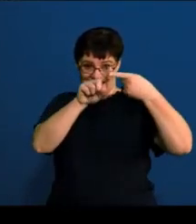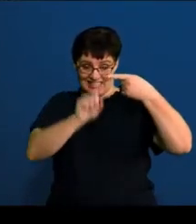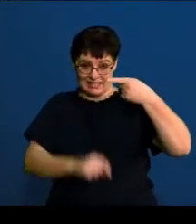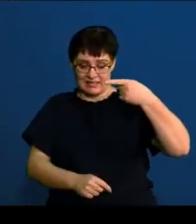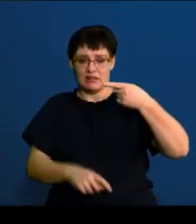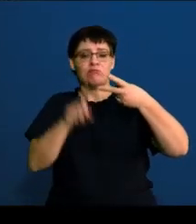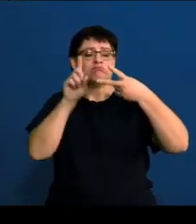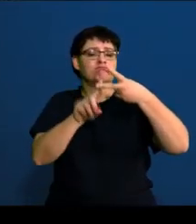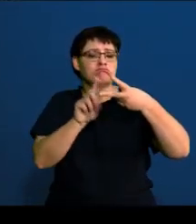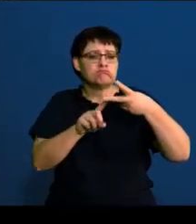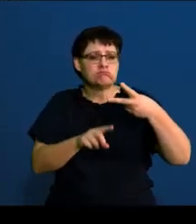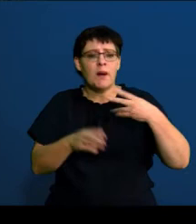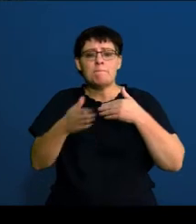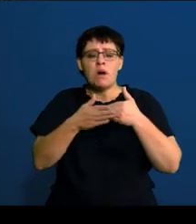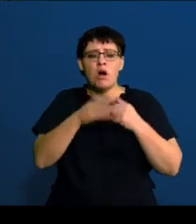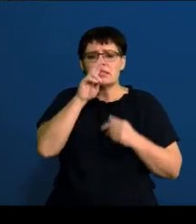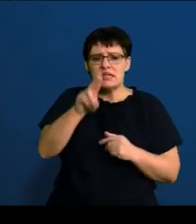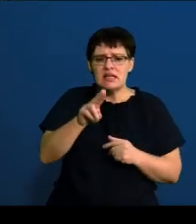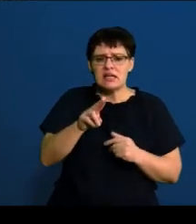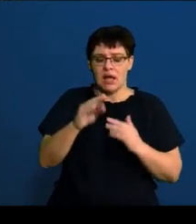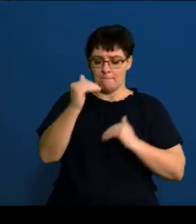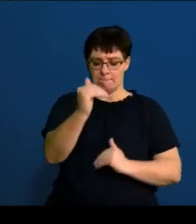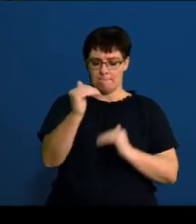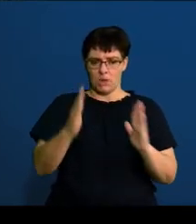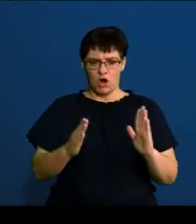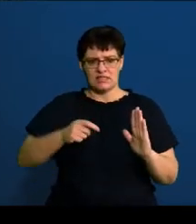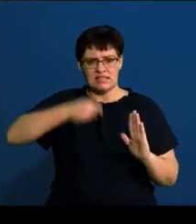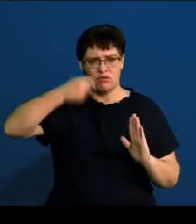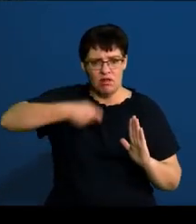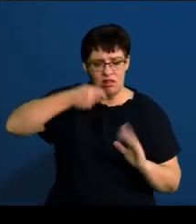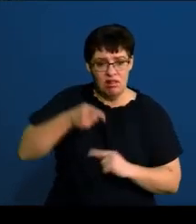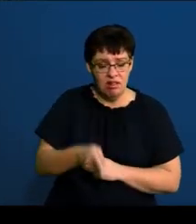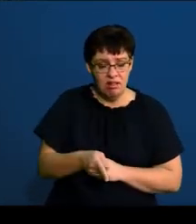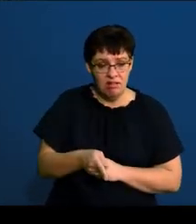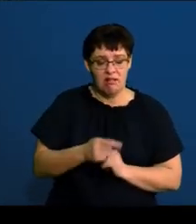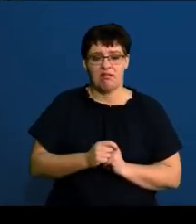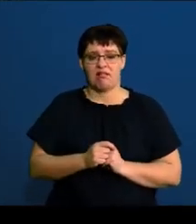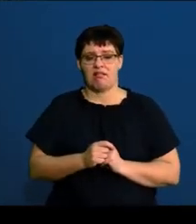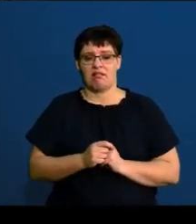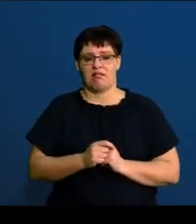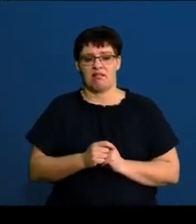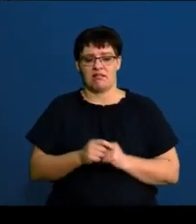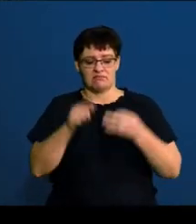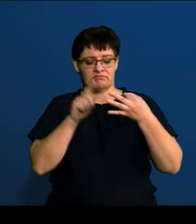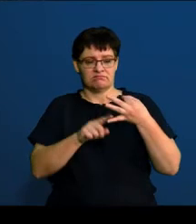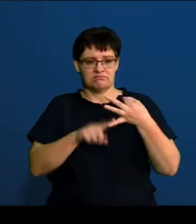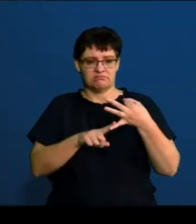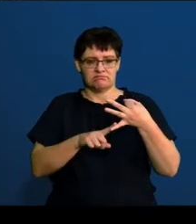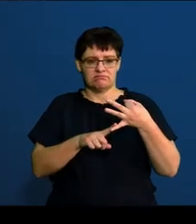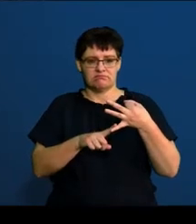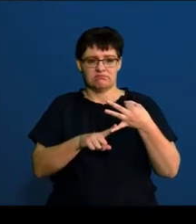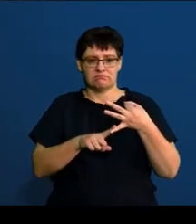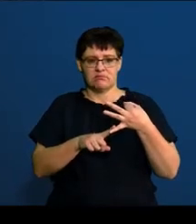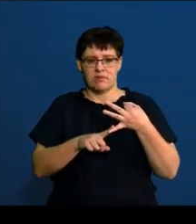And then if we look further, we see the cereal box there. And also the